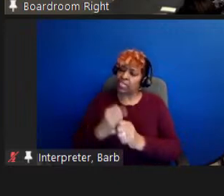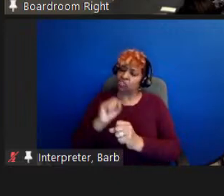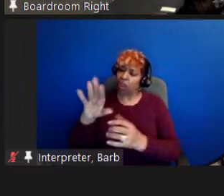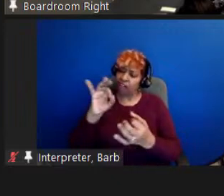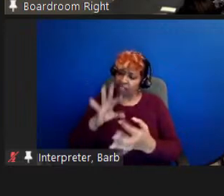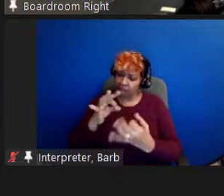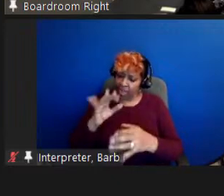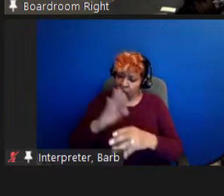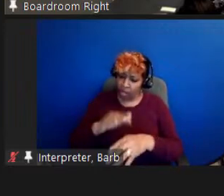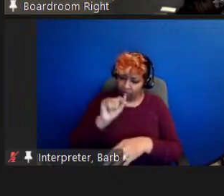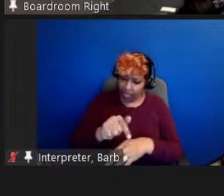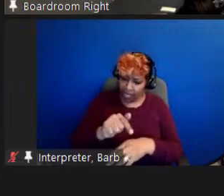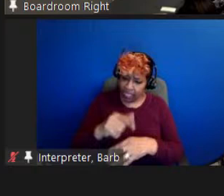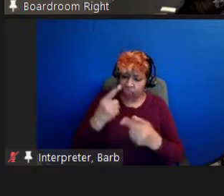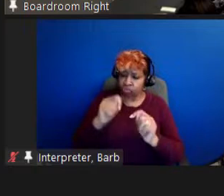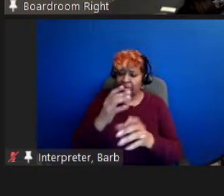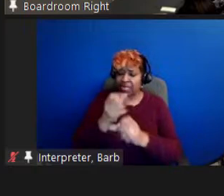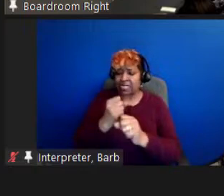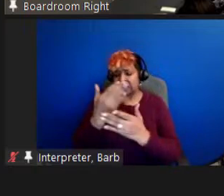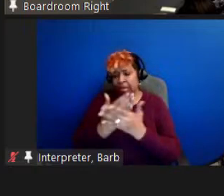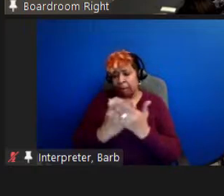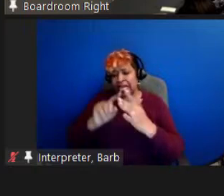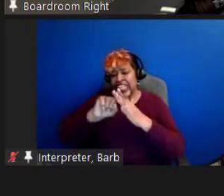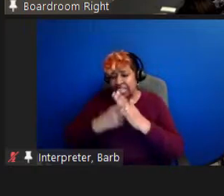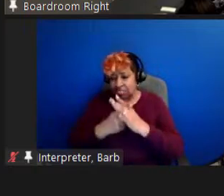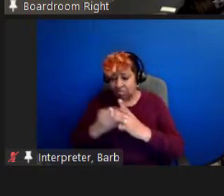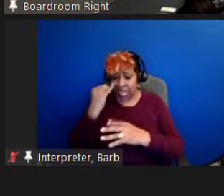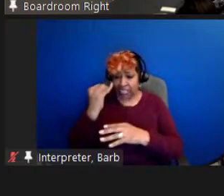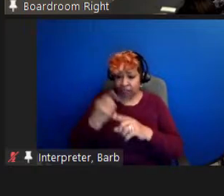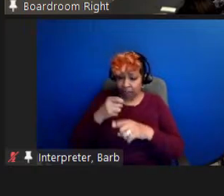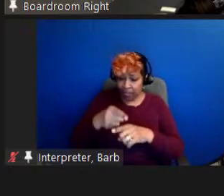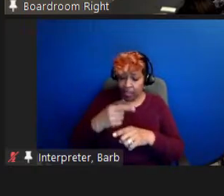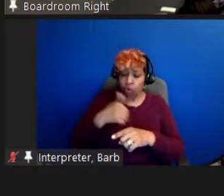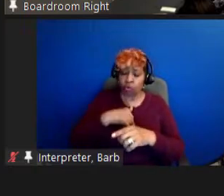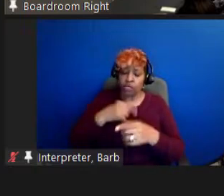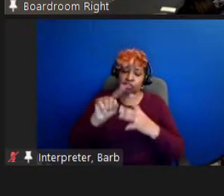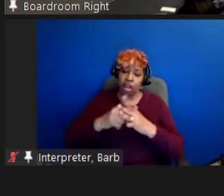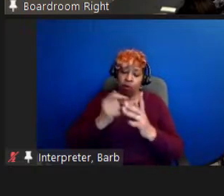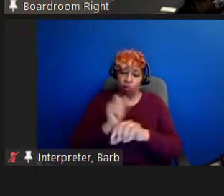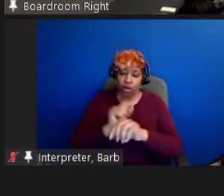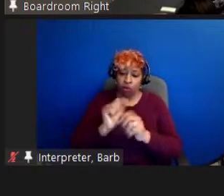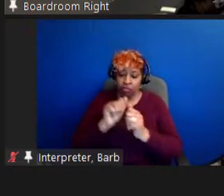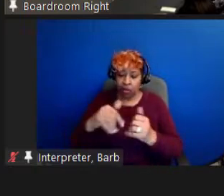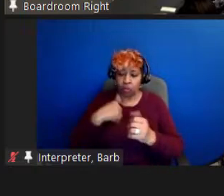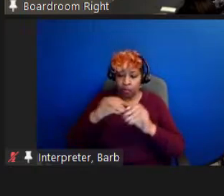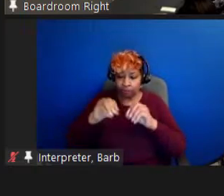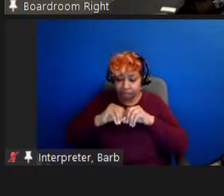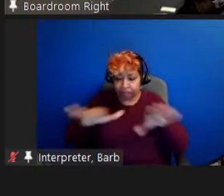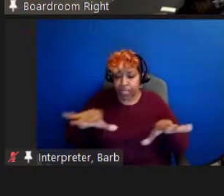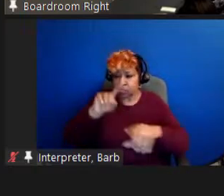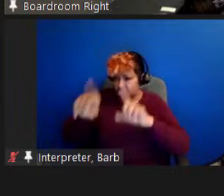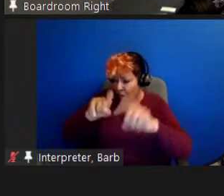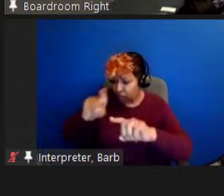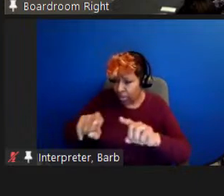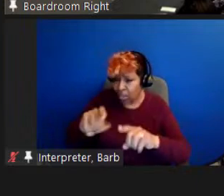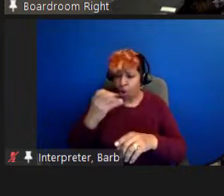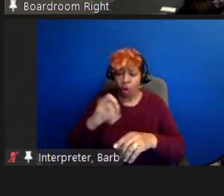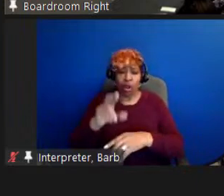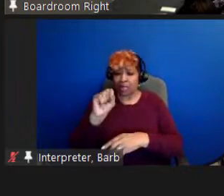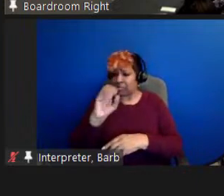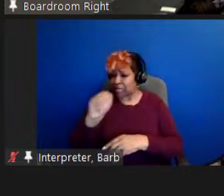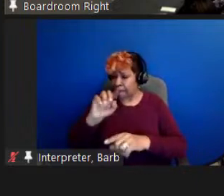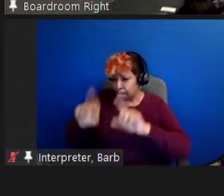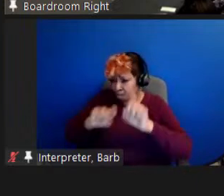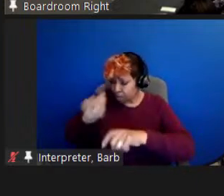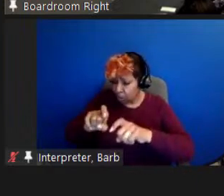initial ideas. From there, we'll start to work with, how can we do this? Do we put out a survey to the public? Do we do like a social media poll? How